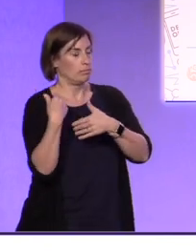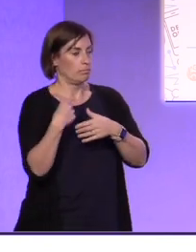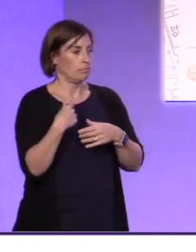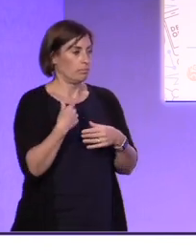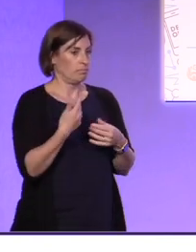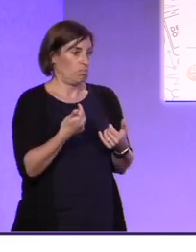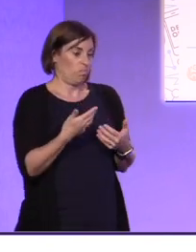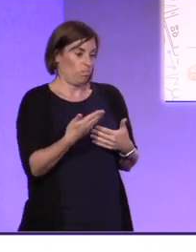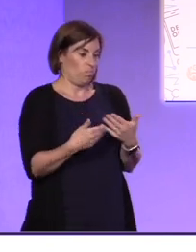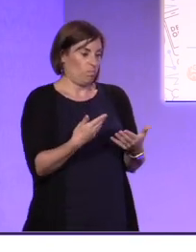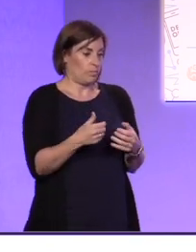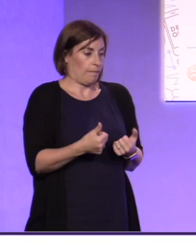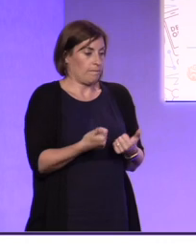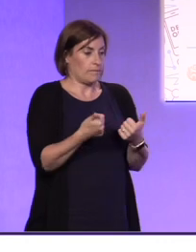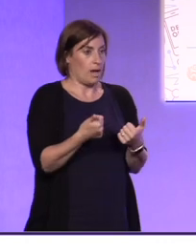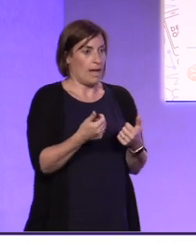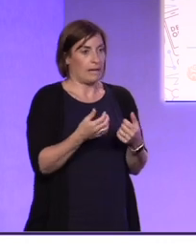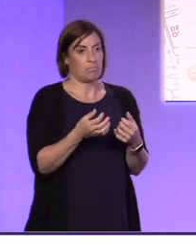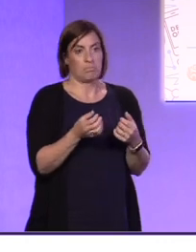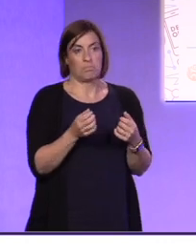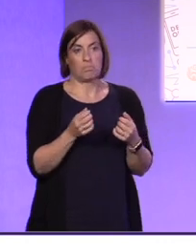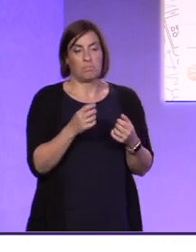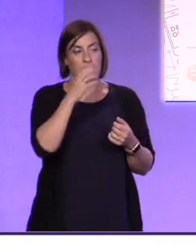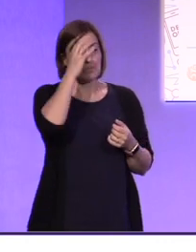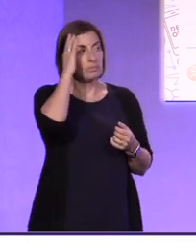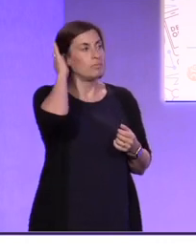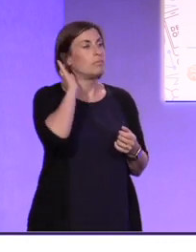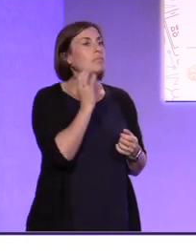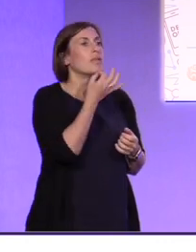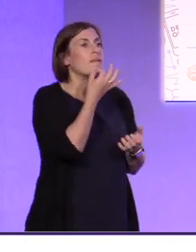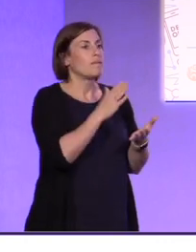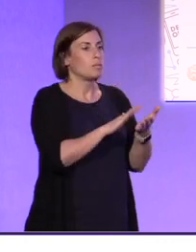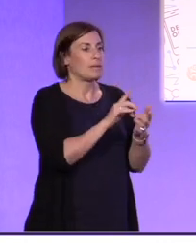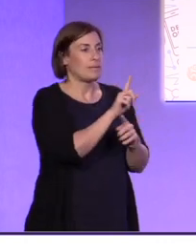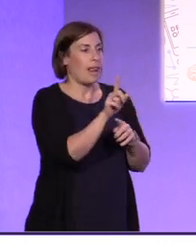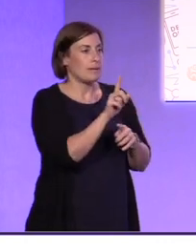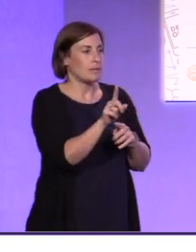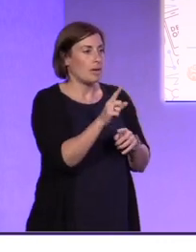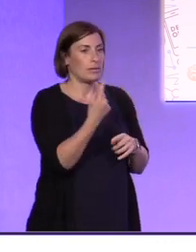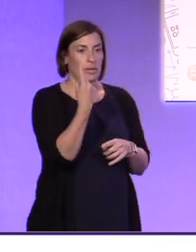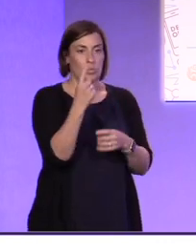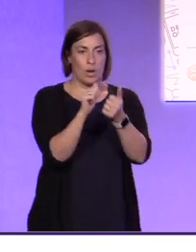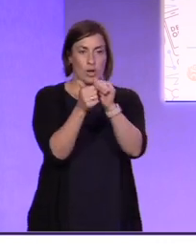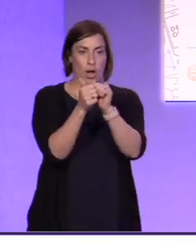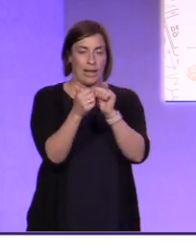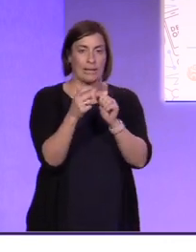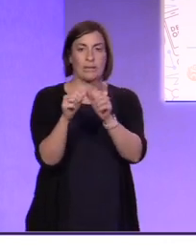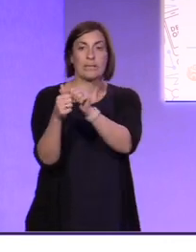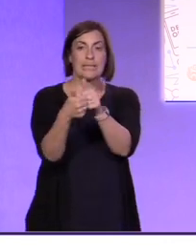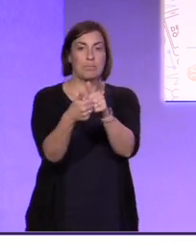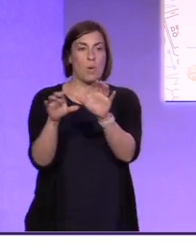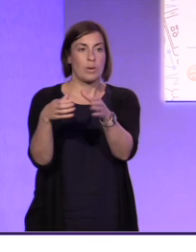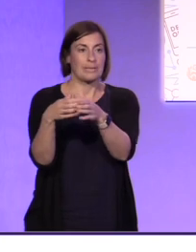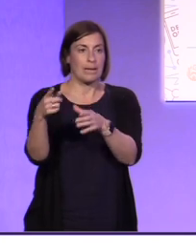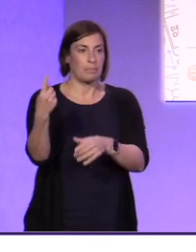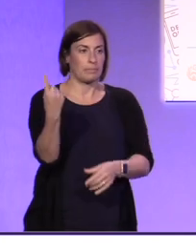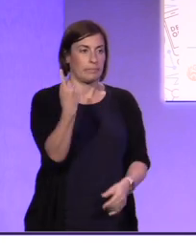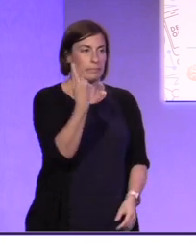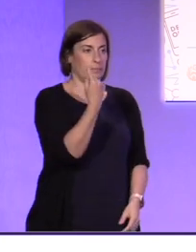okay. But a few minutes later, one of my colleagues from support came over. He was